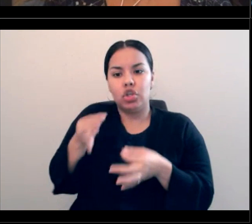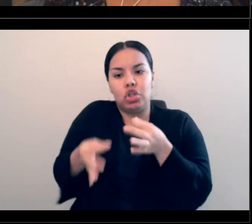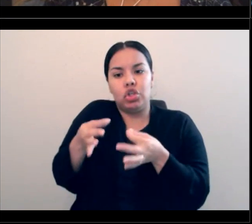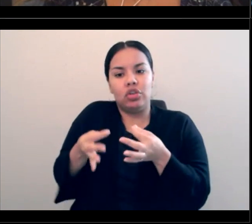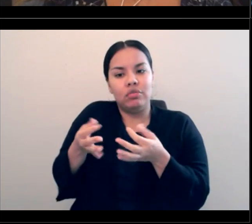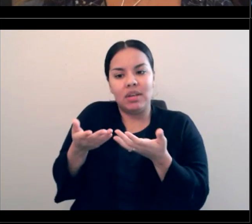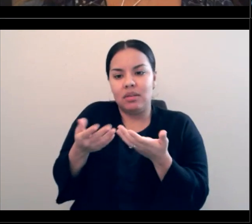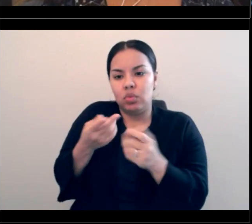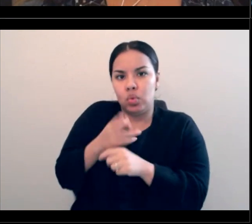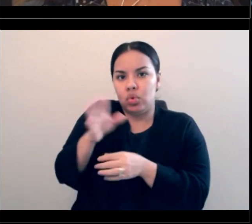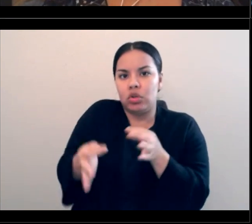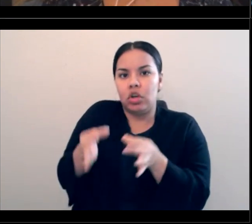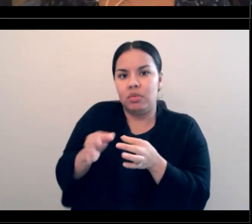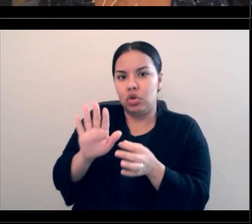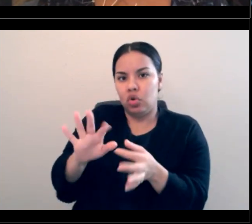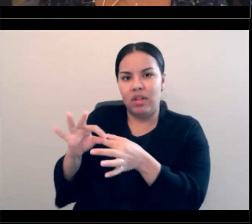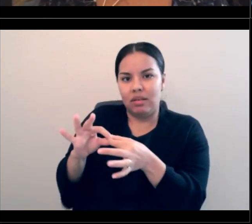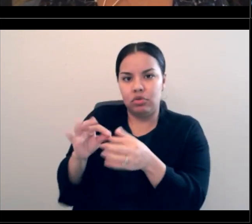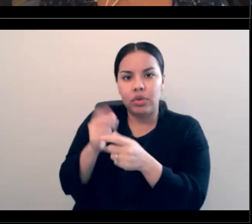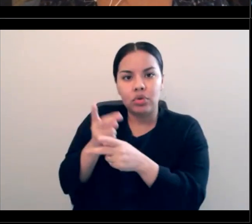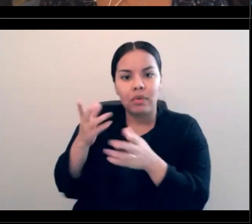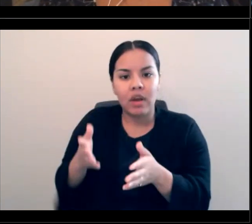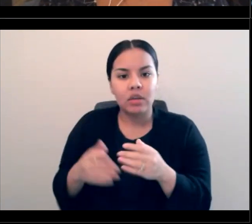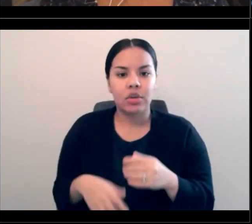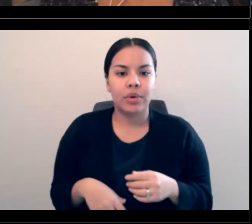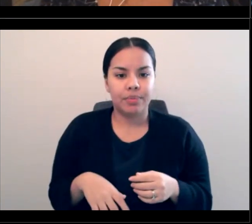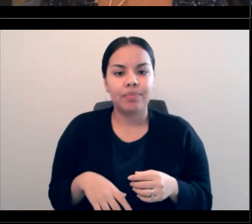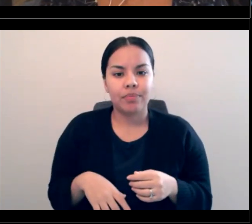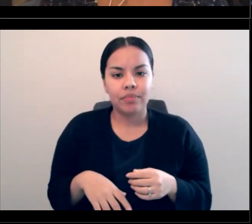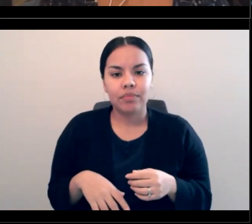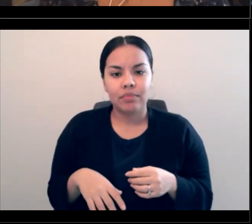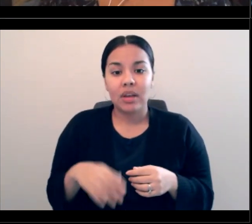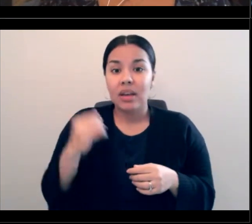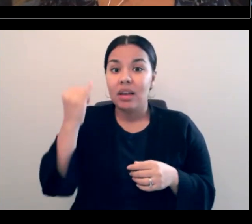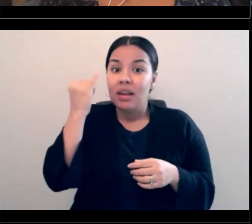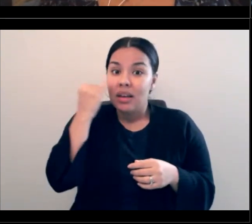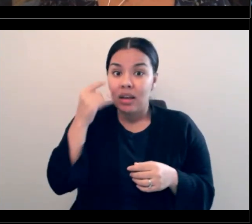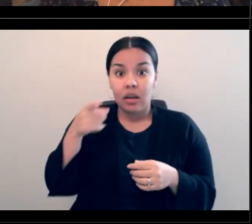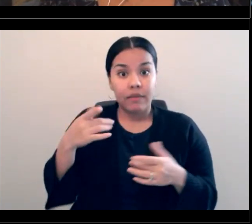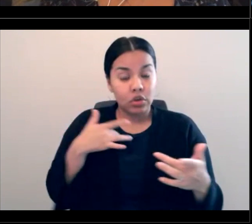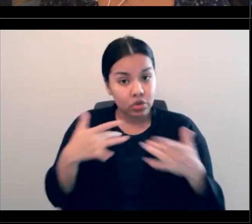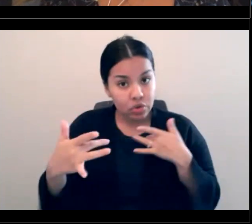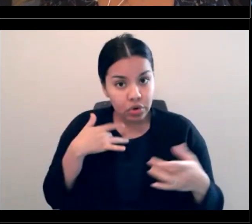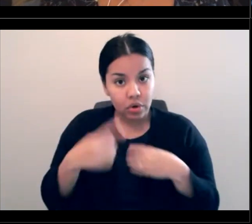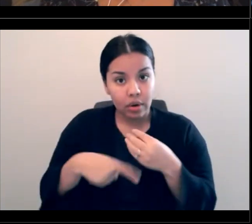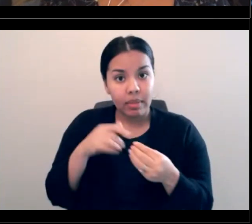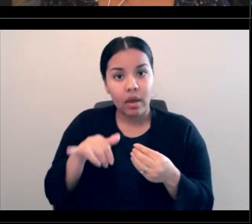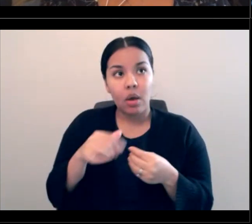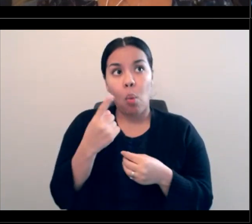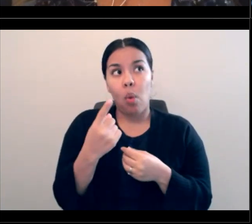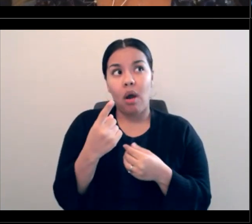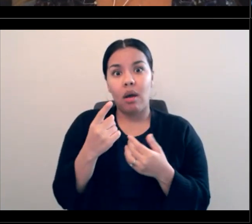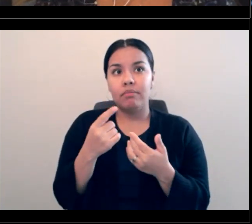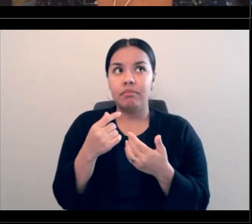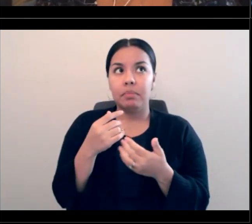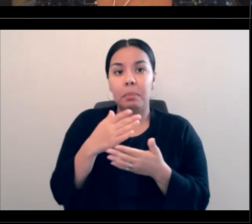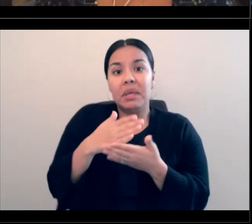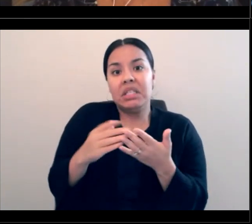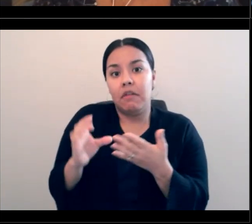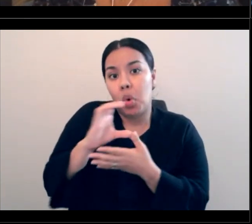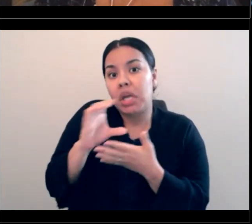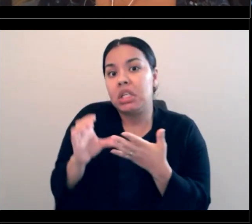relationship. I think if you're at all concerned about it, one criteria might be like, okay, would